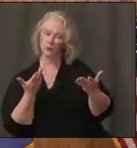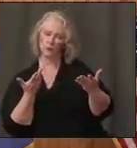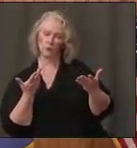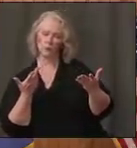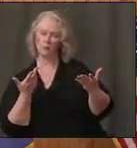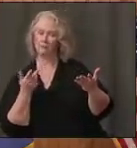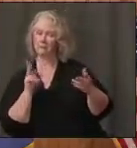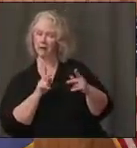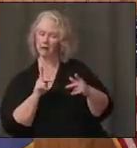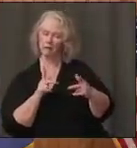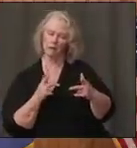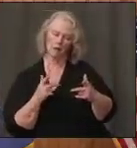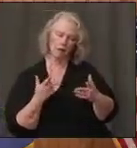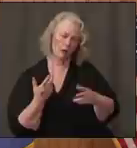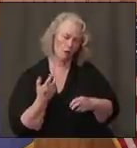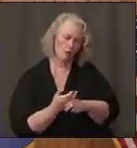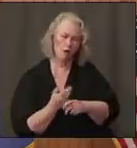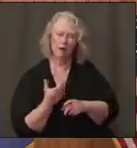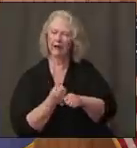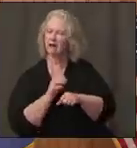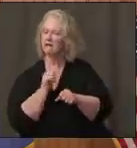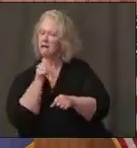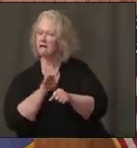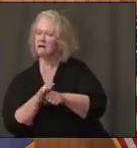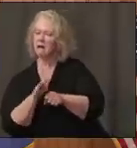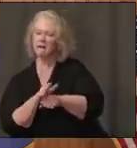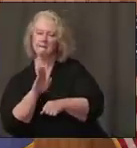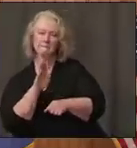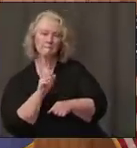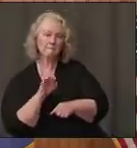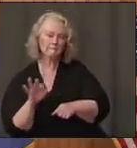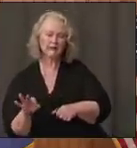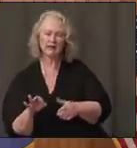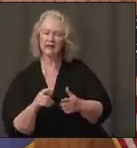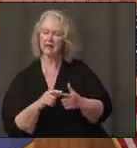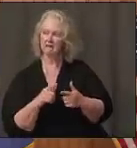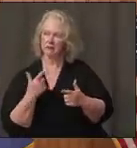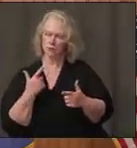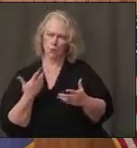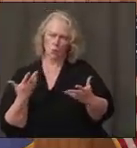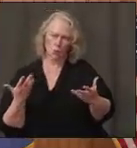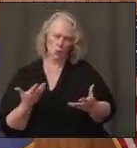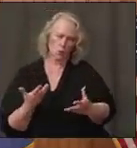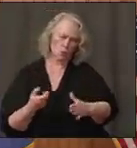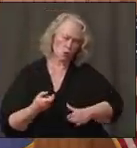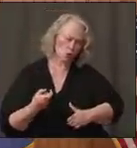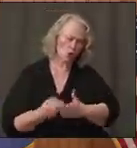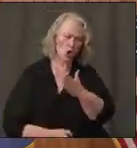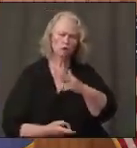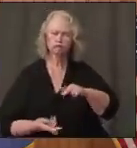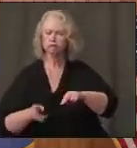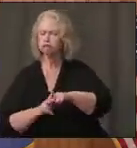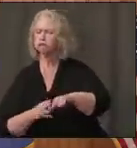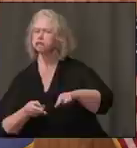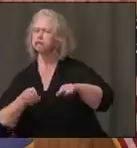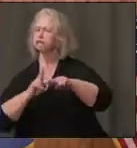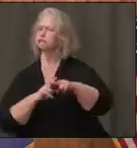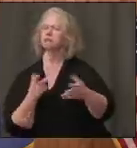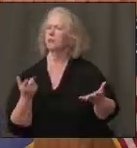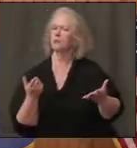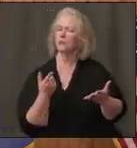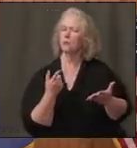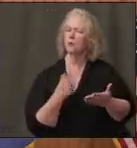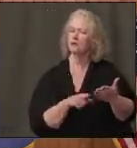at the store. A lot of restaurants are opening up tomorrow. They're having a hard time, or high prices of beef. Where are we at? What do you see in the food